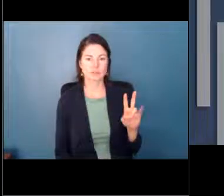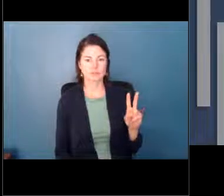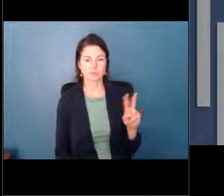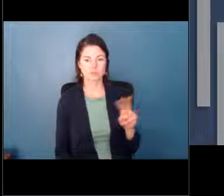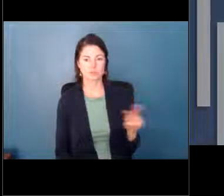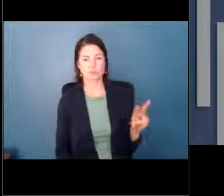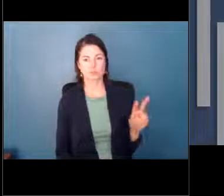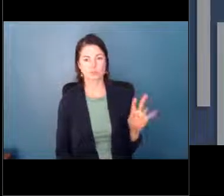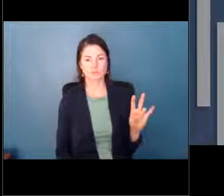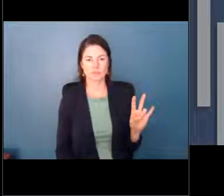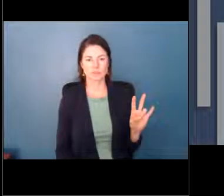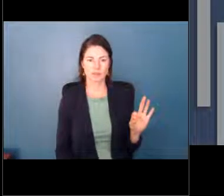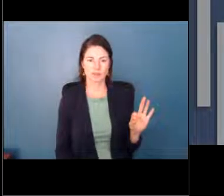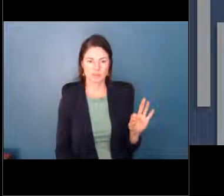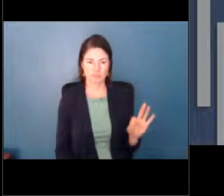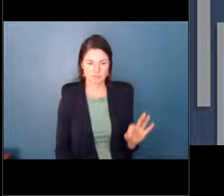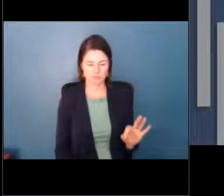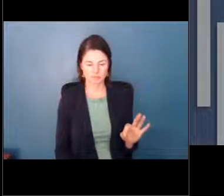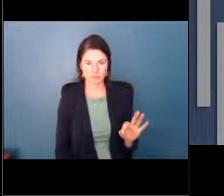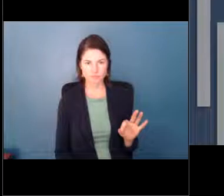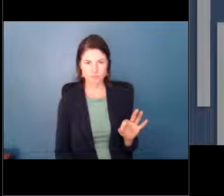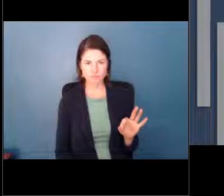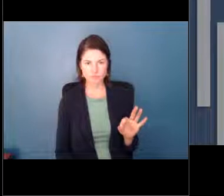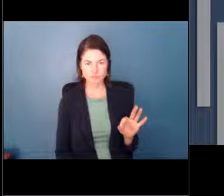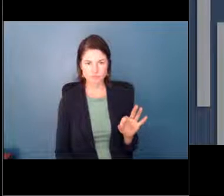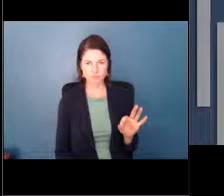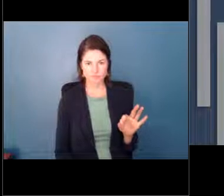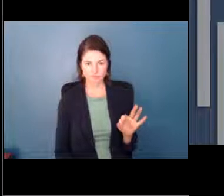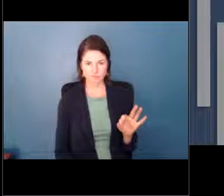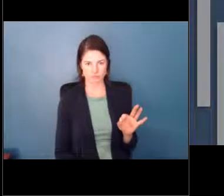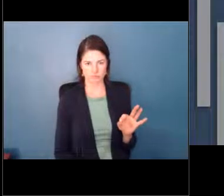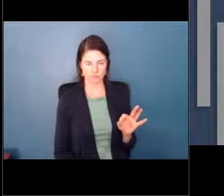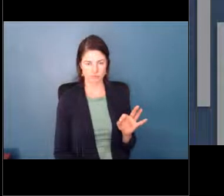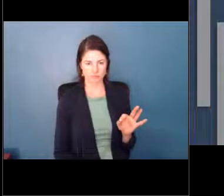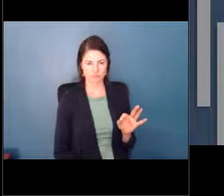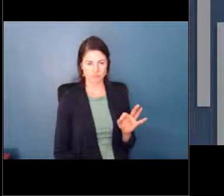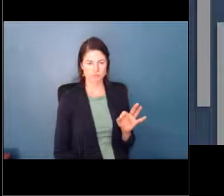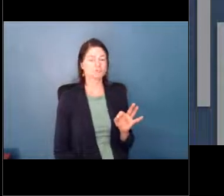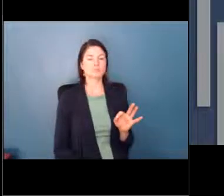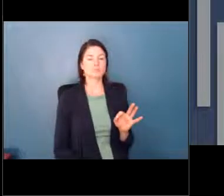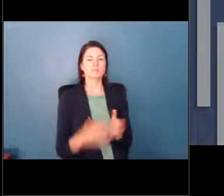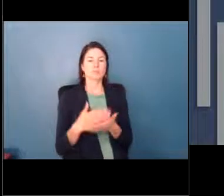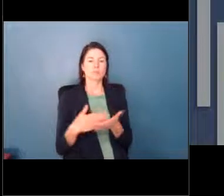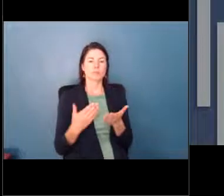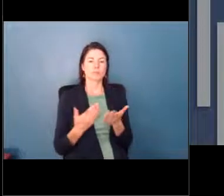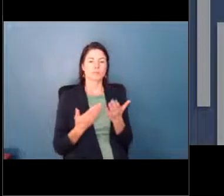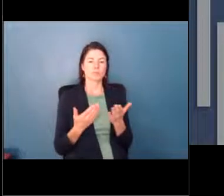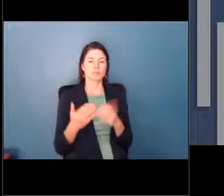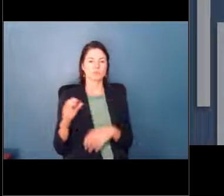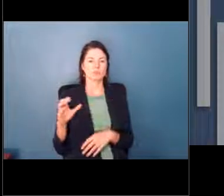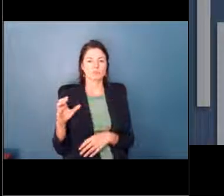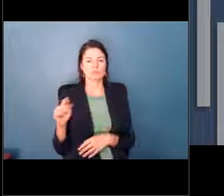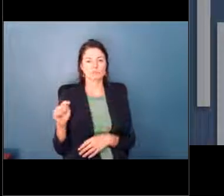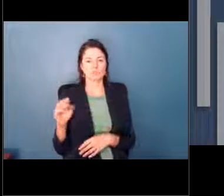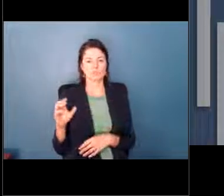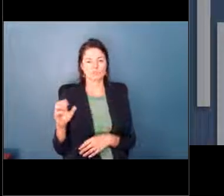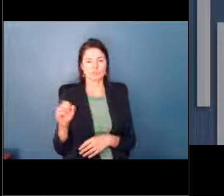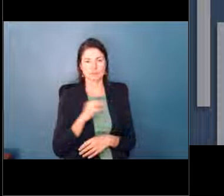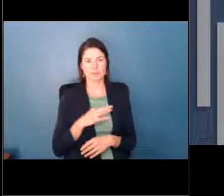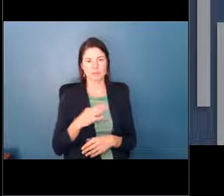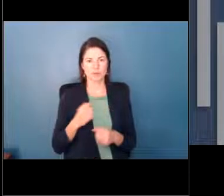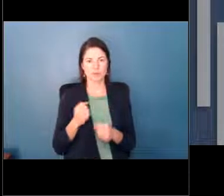79. And I'd like to just call attention that as part of that recommendation, CTC staff would like annual updates